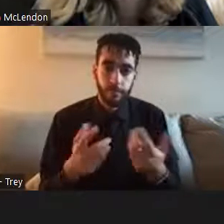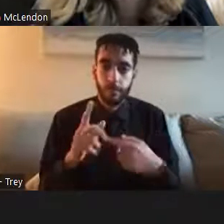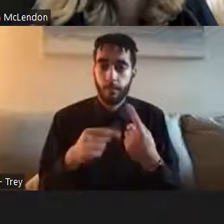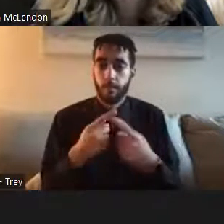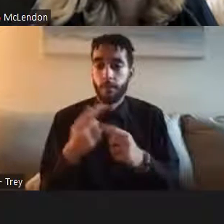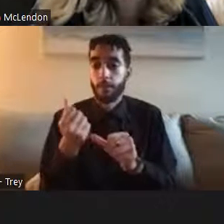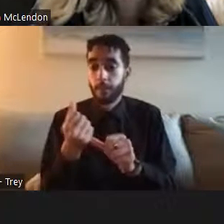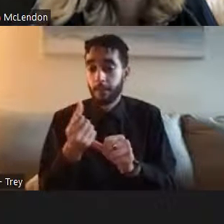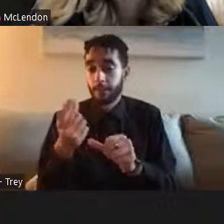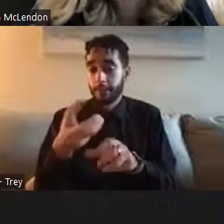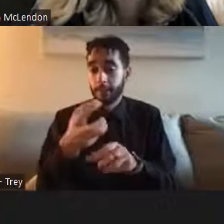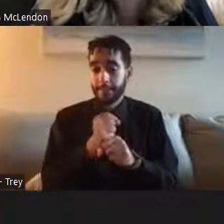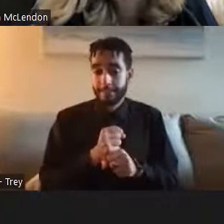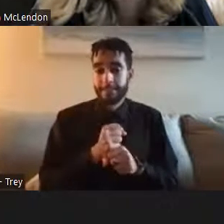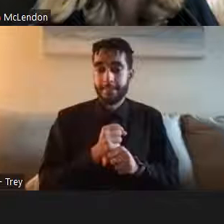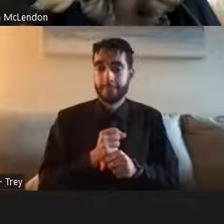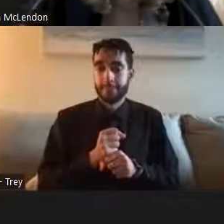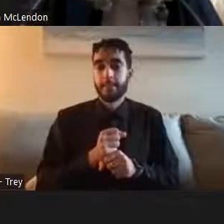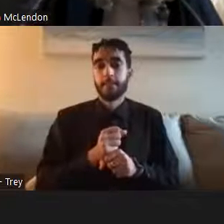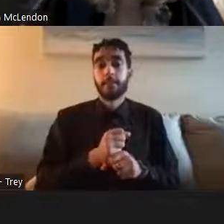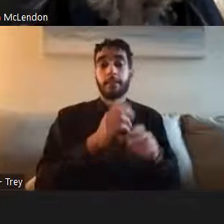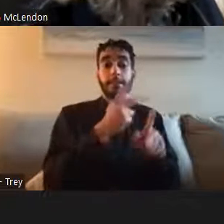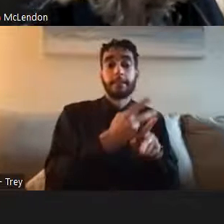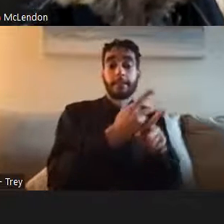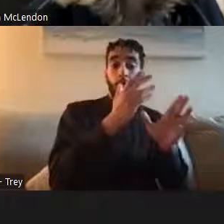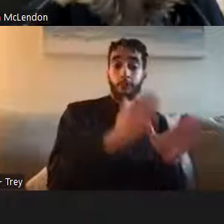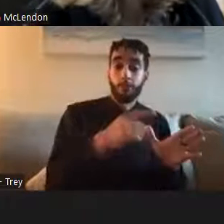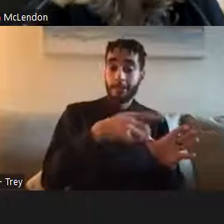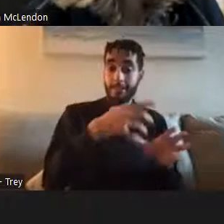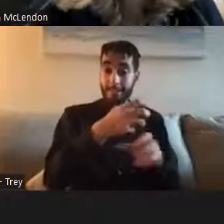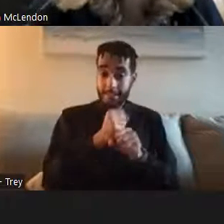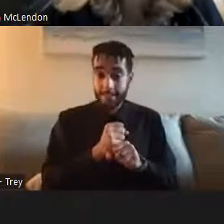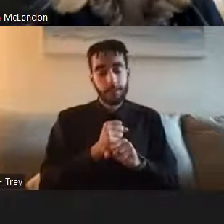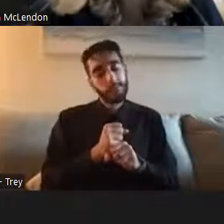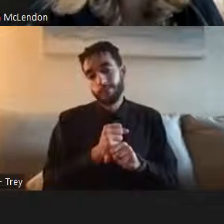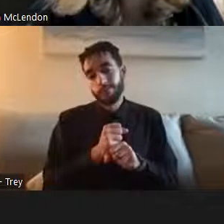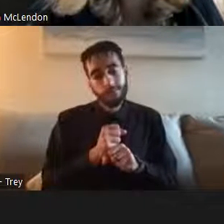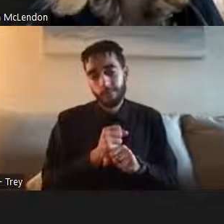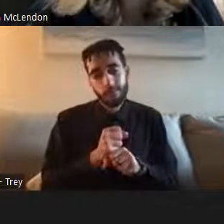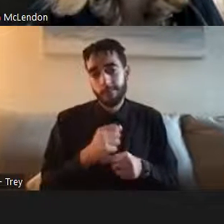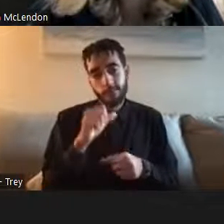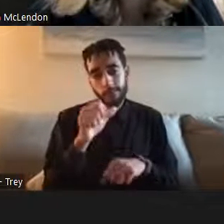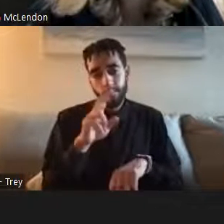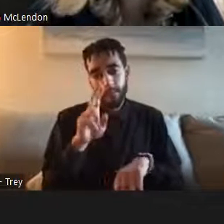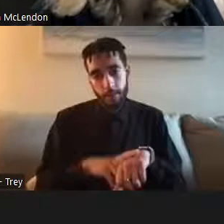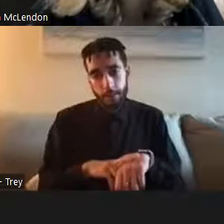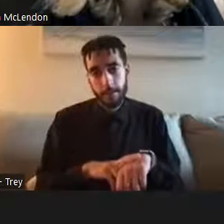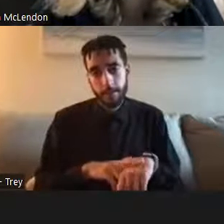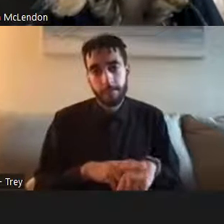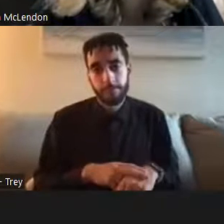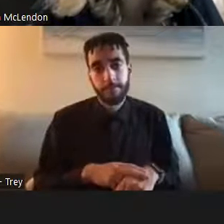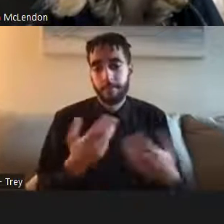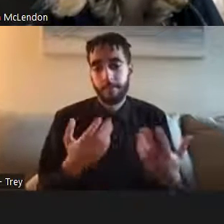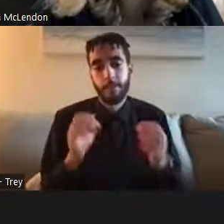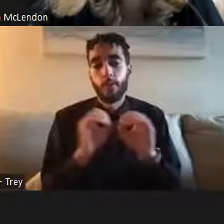services, the caregiver is often not included in any way. The caregiver is not assessed. There's no questioning of what might the